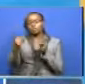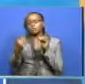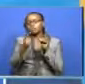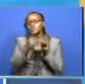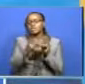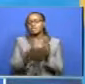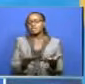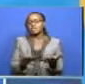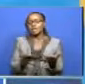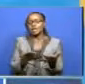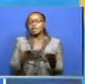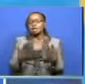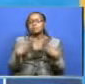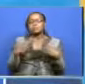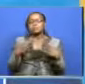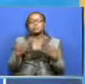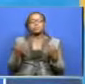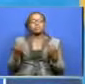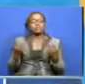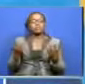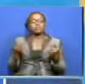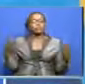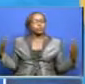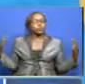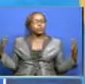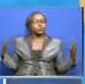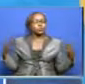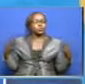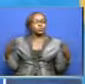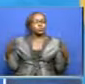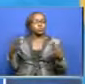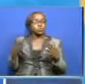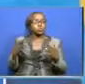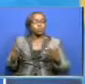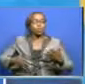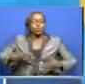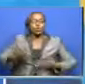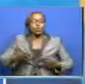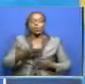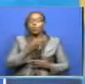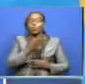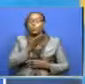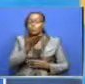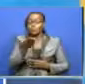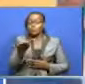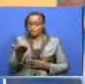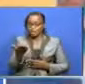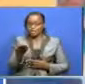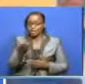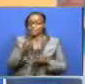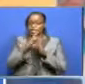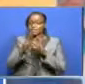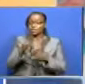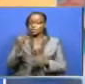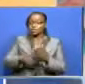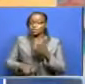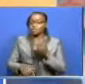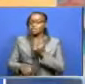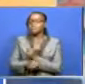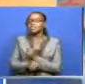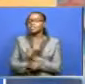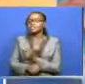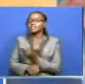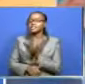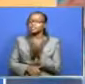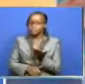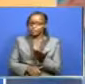that draw large, frenzied crowds. This is a recipe for disaster. The warning comes on a day when the